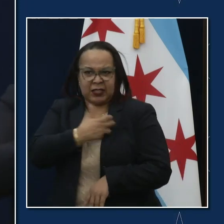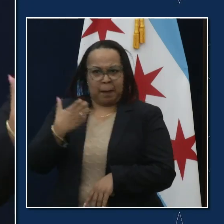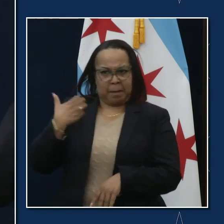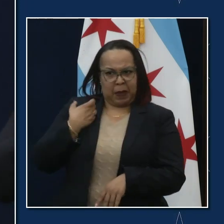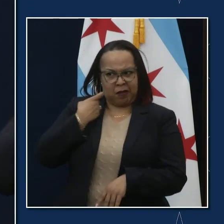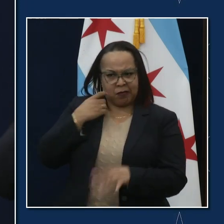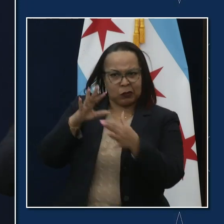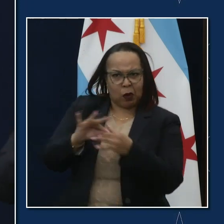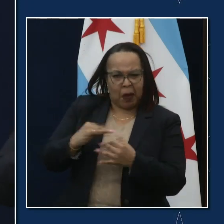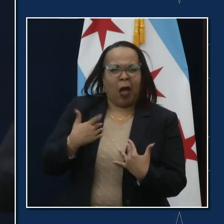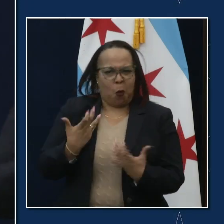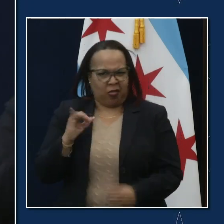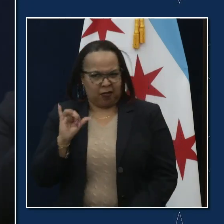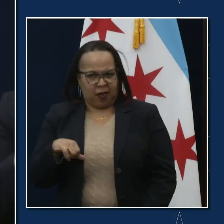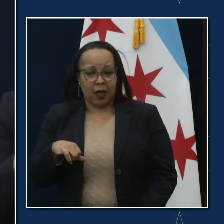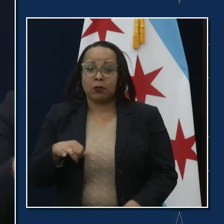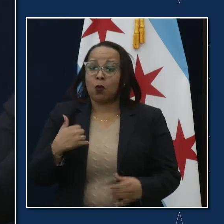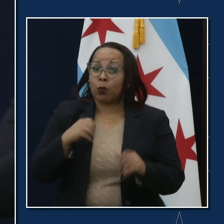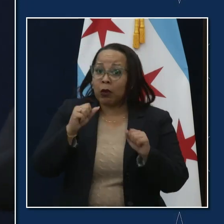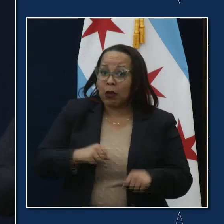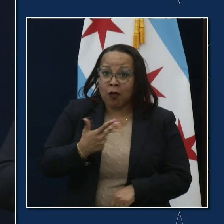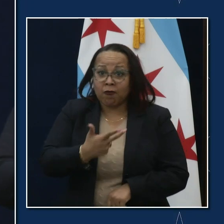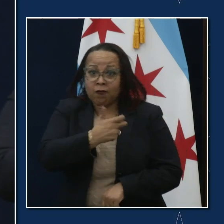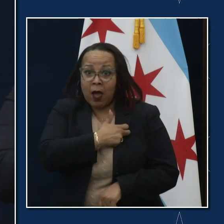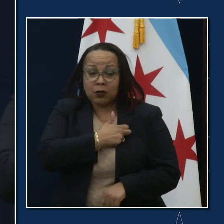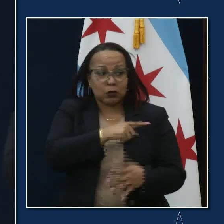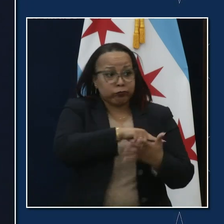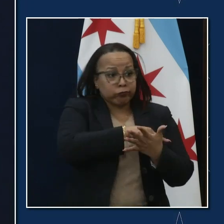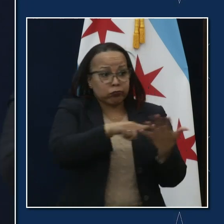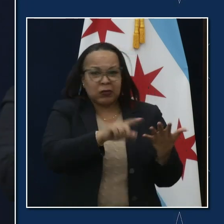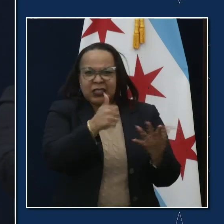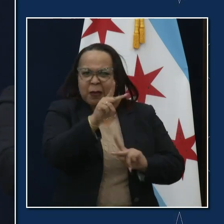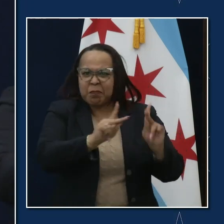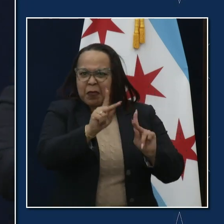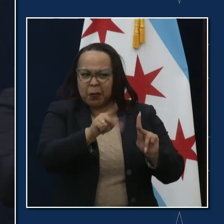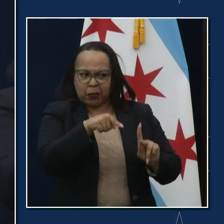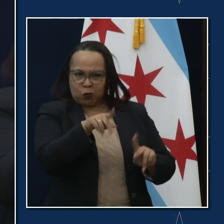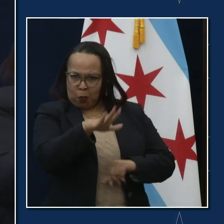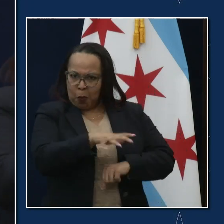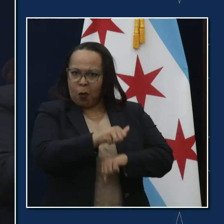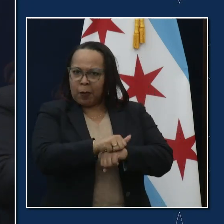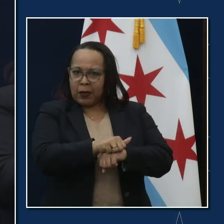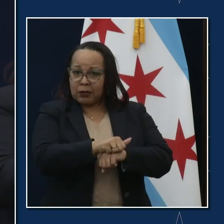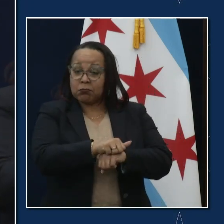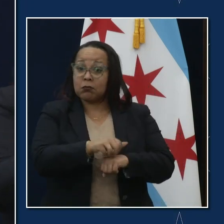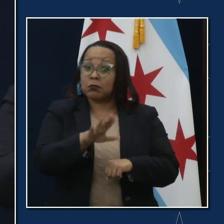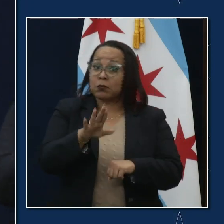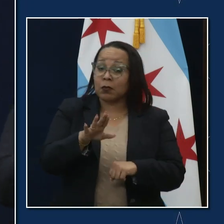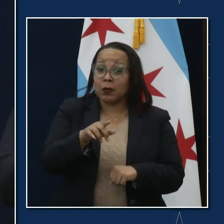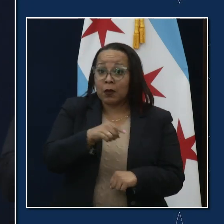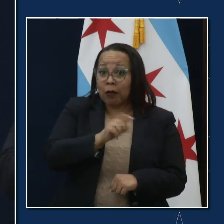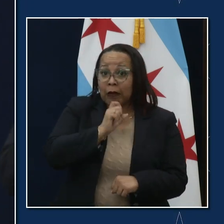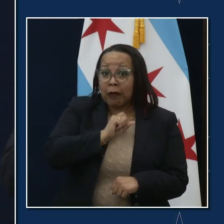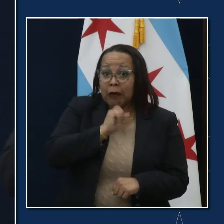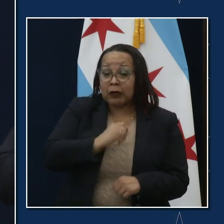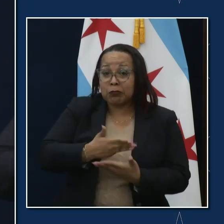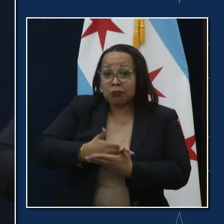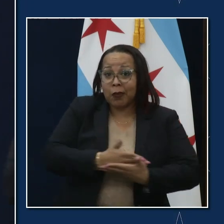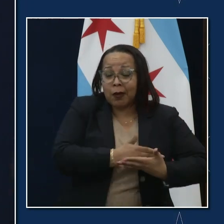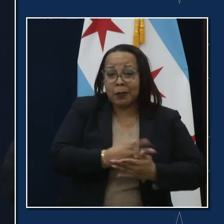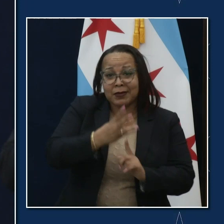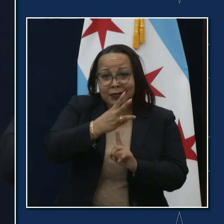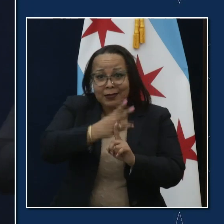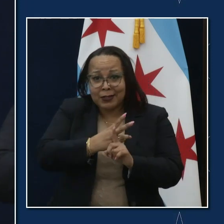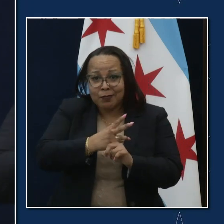about. We can vaccinate as many as 10 people in a single at-home appointment, including those aged 6 months and